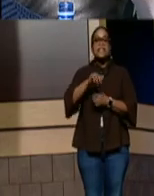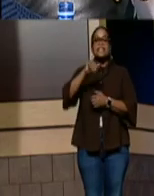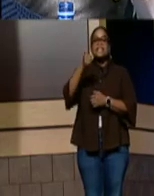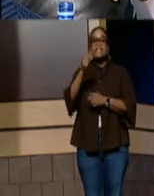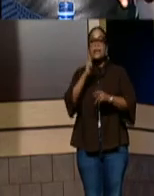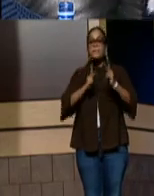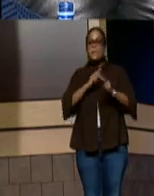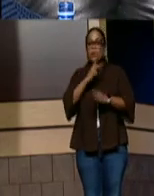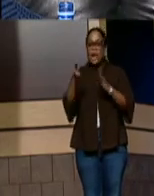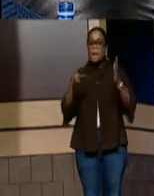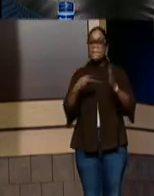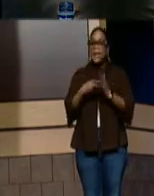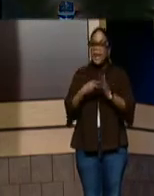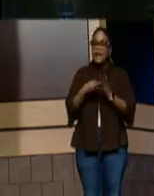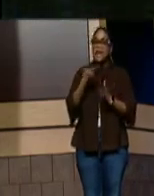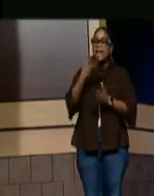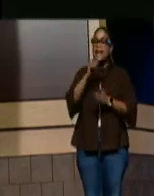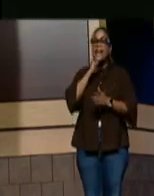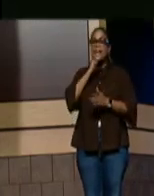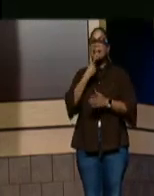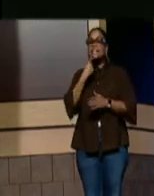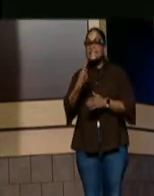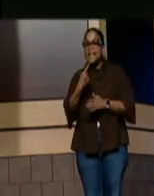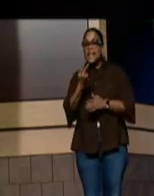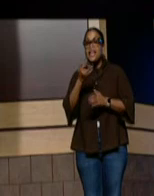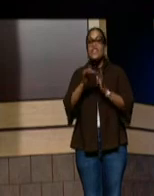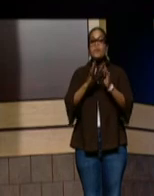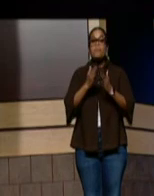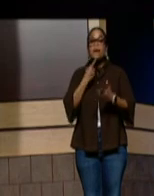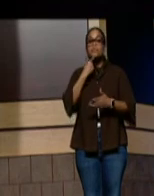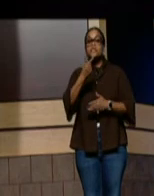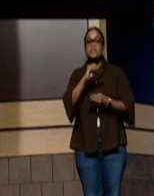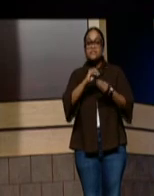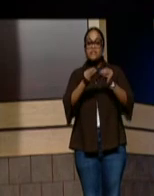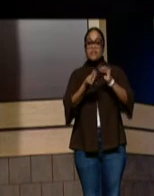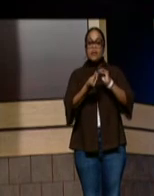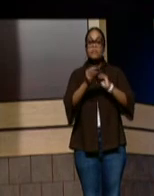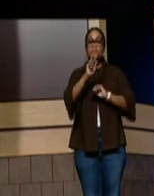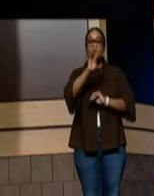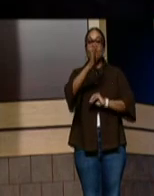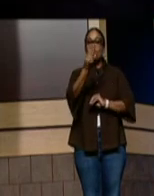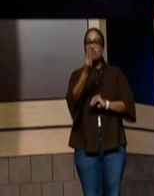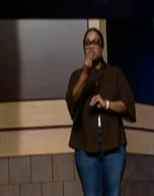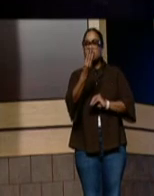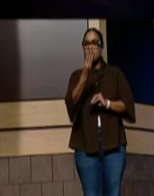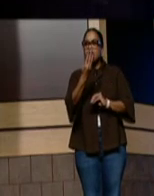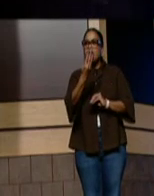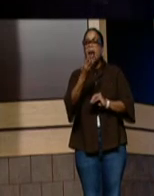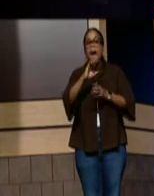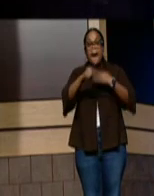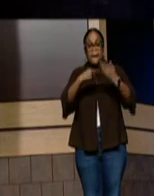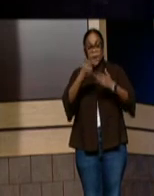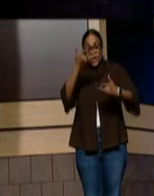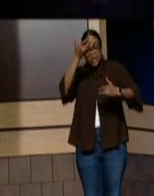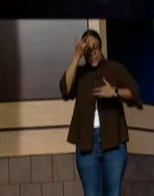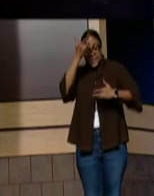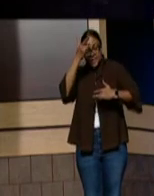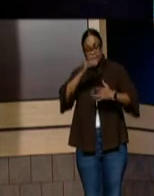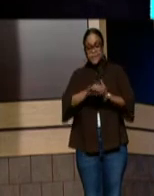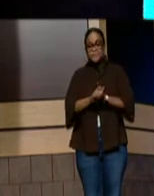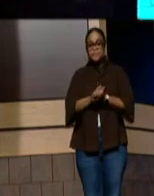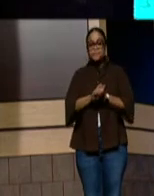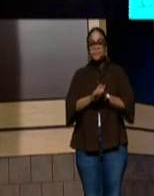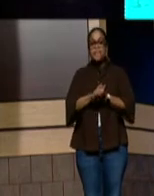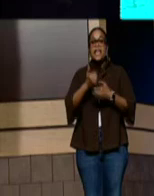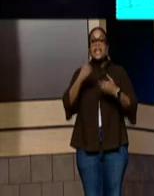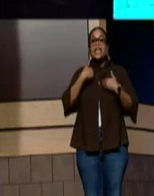something God didn't say, they died early, the Bible says in Numbers 14, by a plague. Mm-hmm. And I'm just saying right now, he's going to